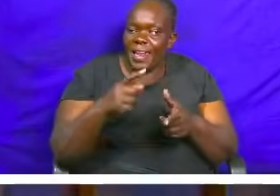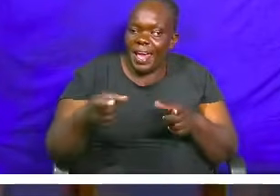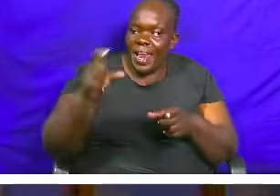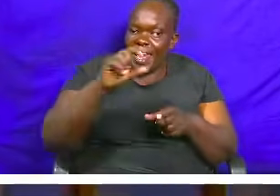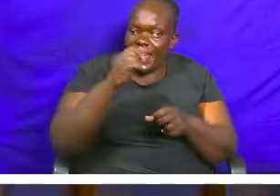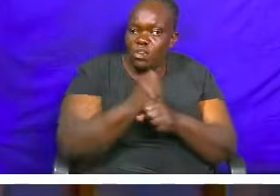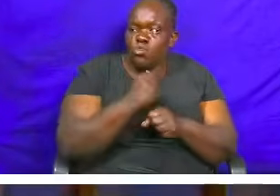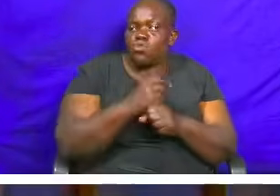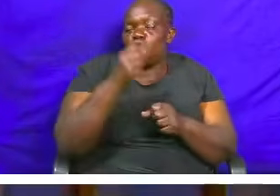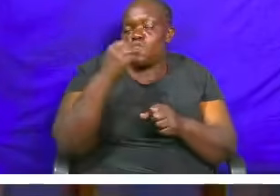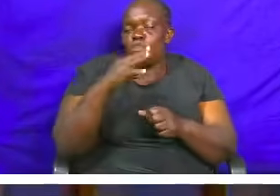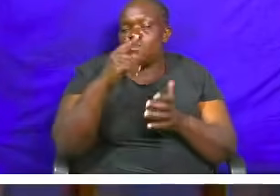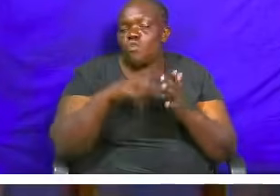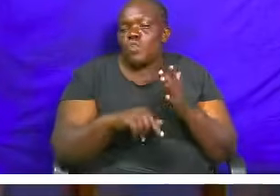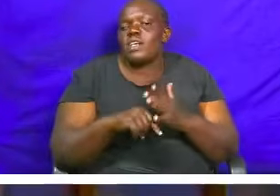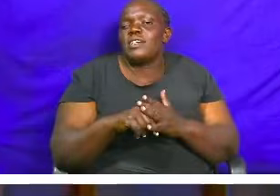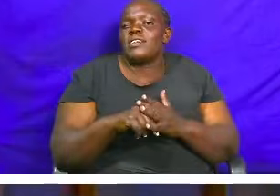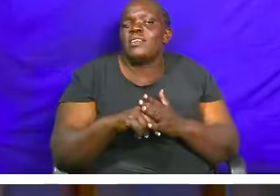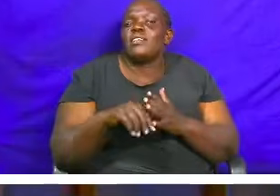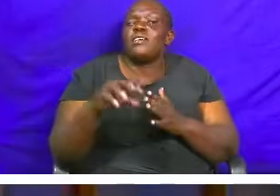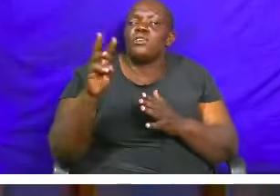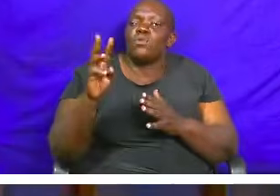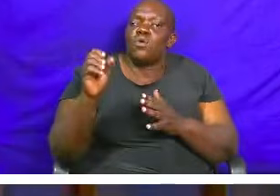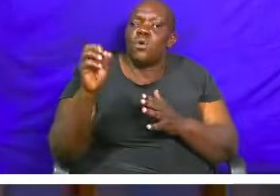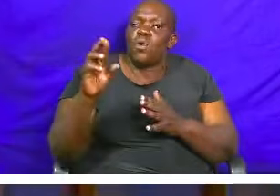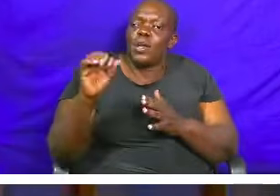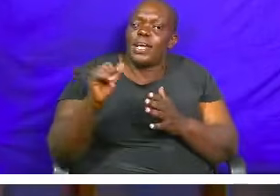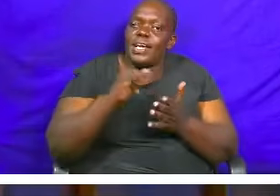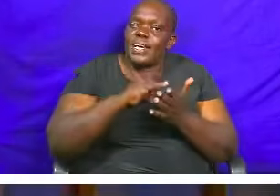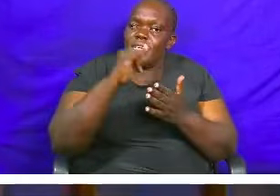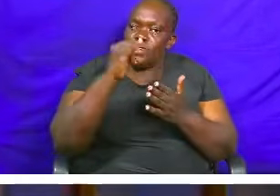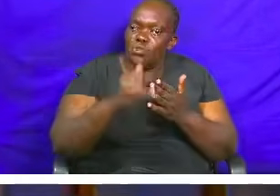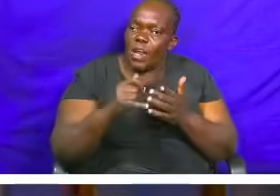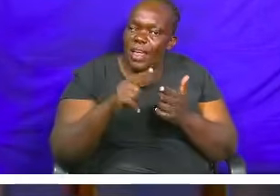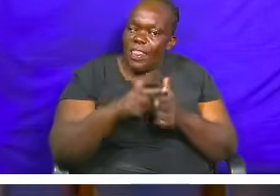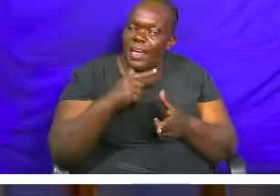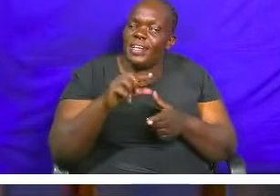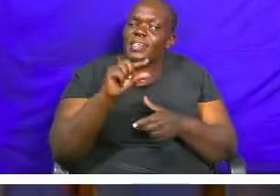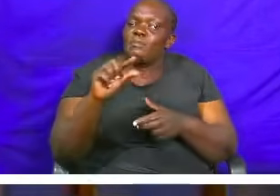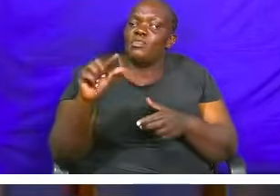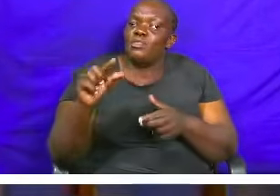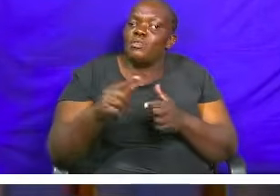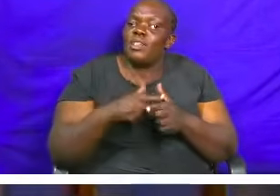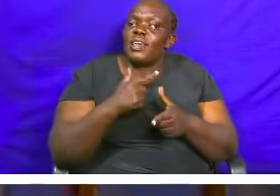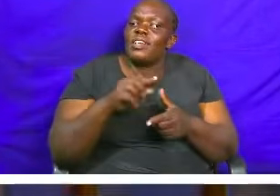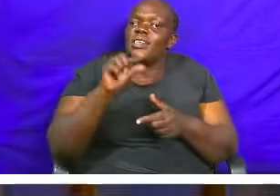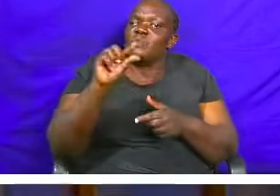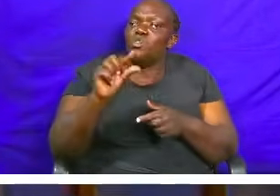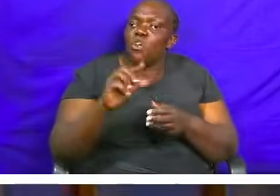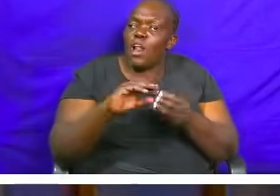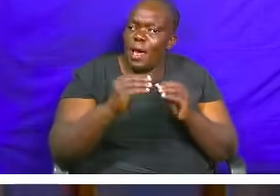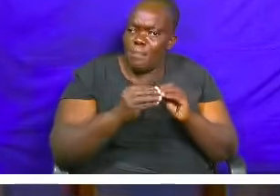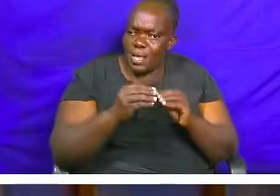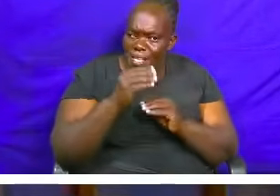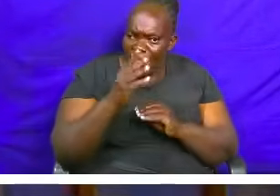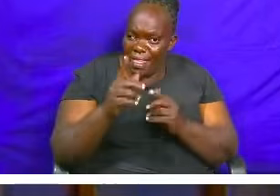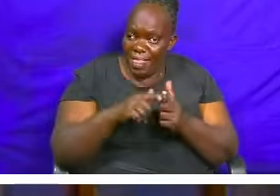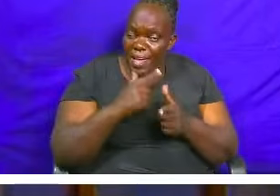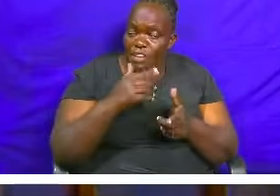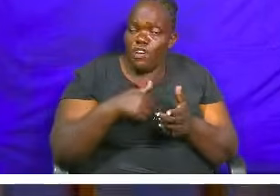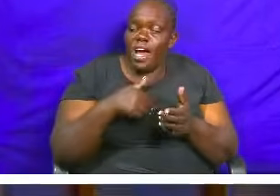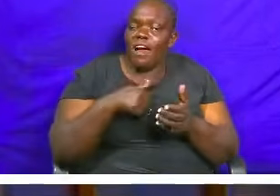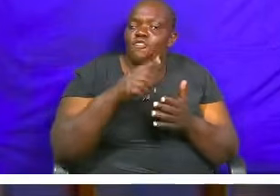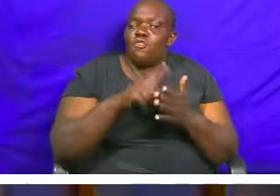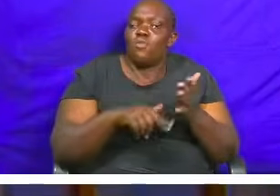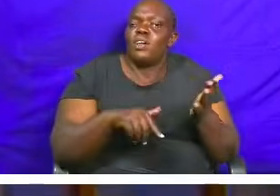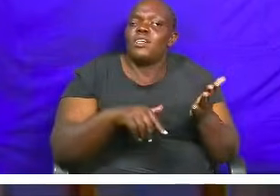of war risk insurance. Then there are small ocean losses. Those are small numbers in there. And then we have port